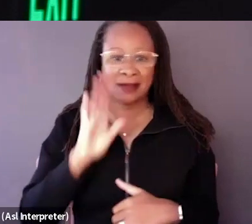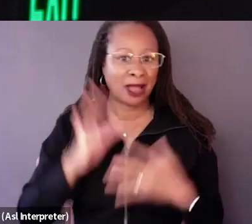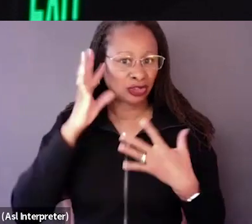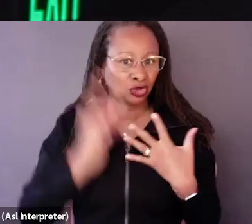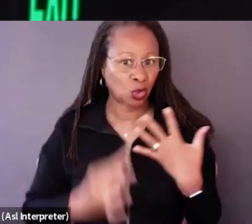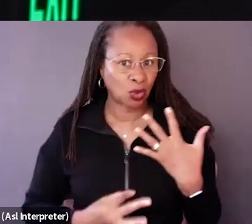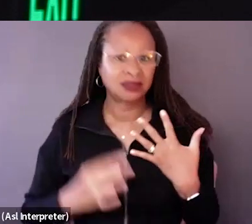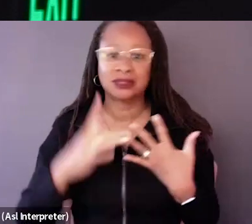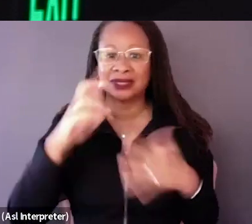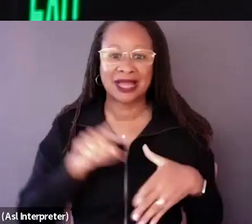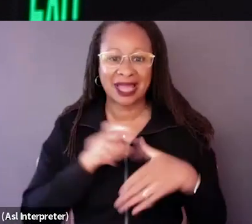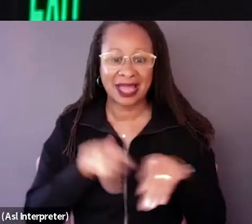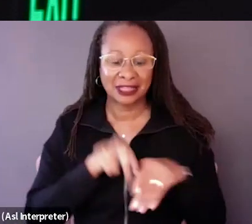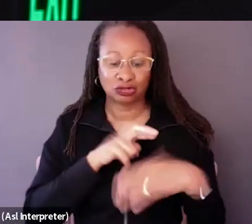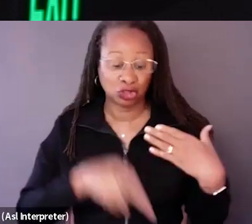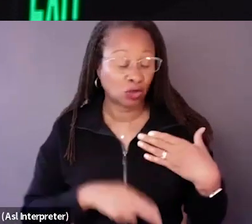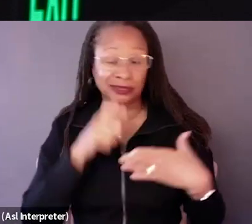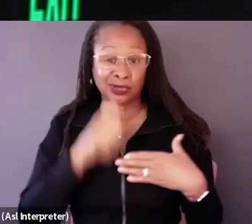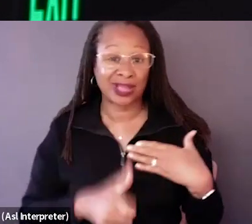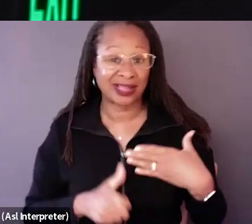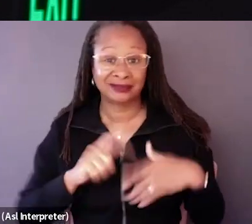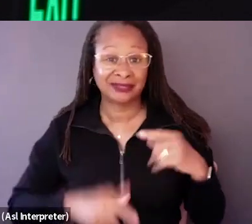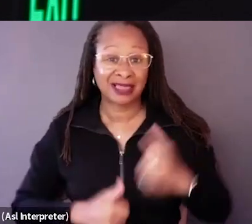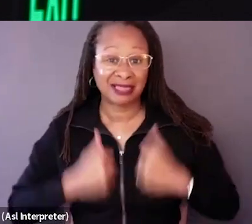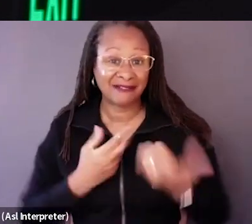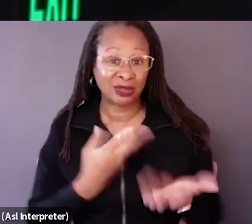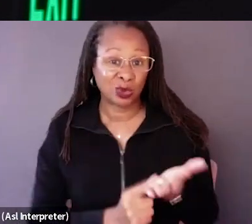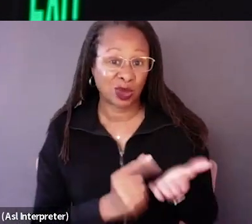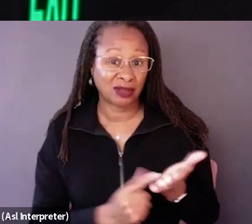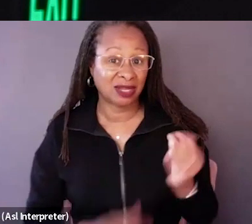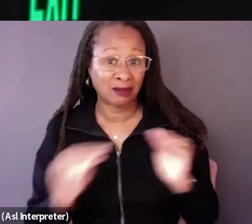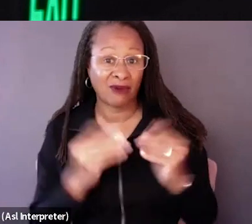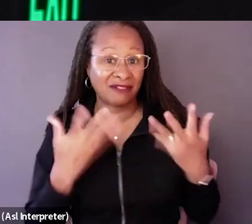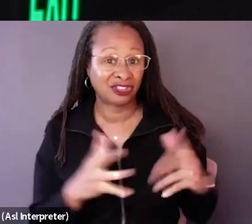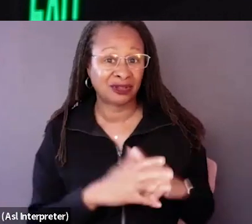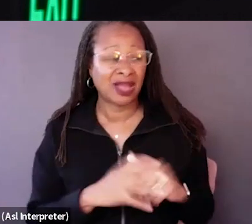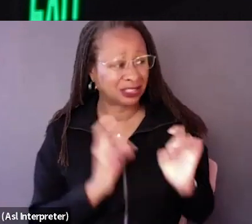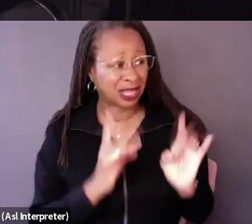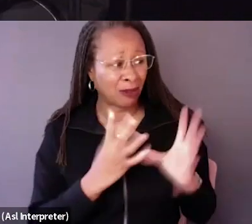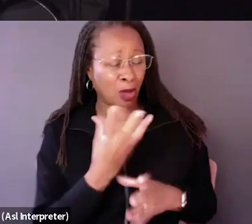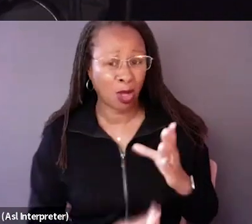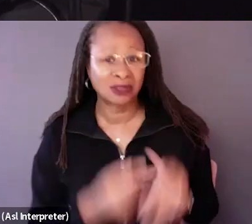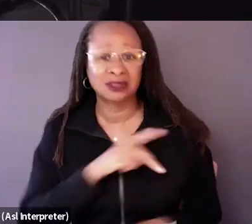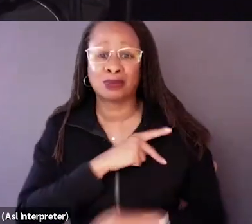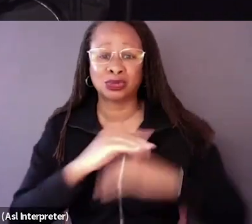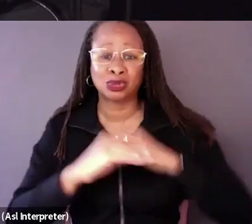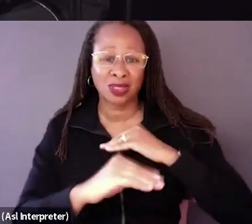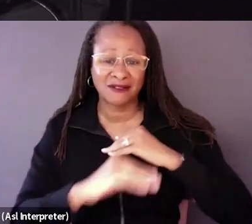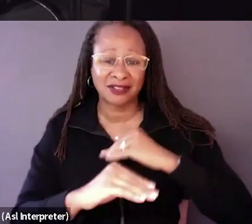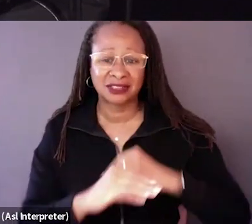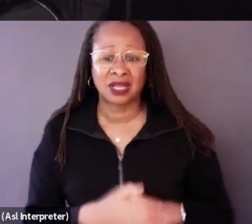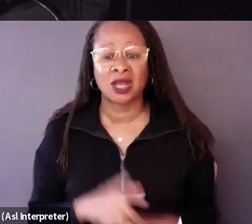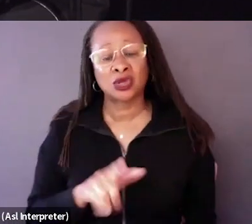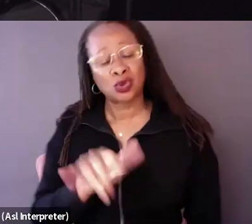result of this film, you can no longer live in Uganda, which is, I mean, a terrible loss at a personal level. So you too